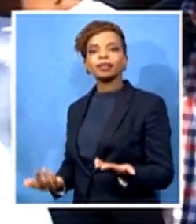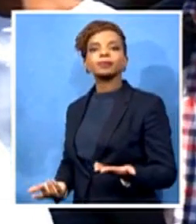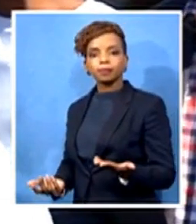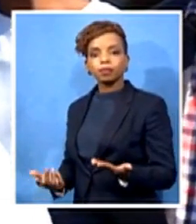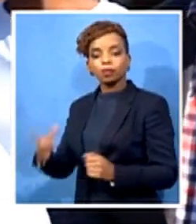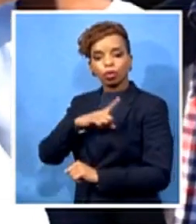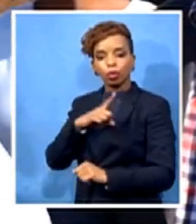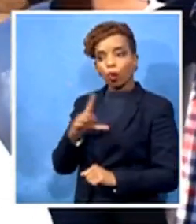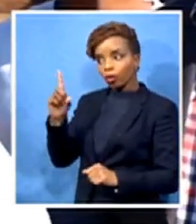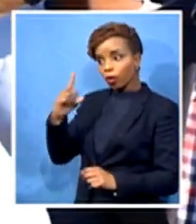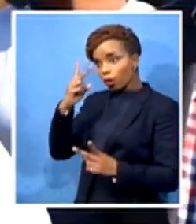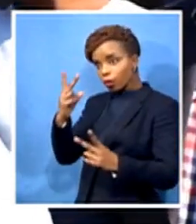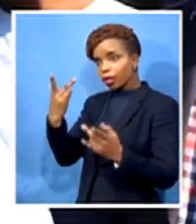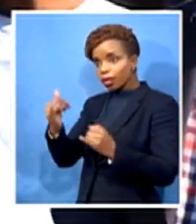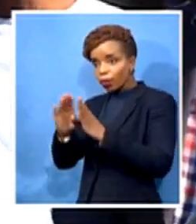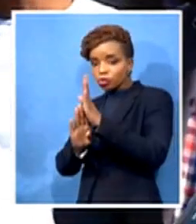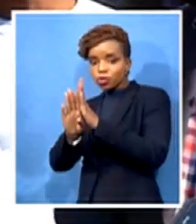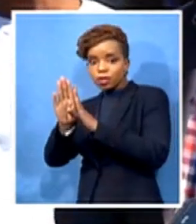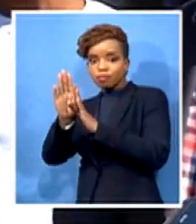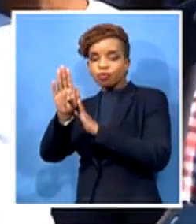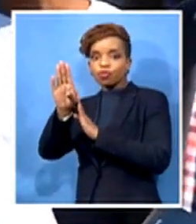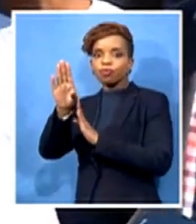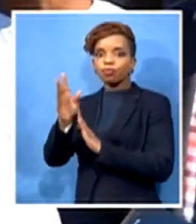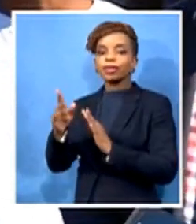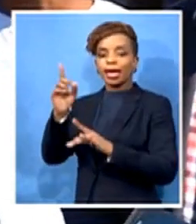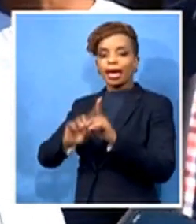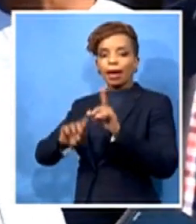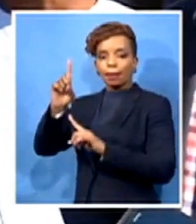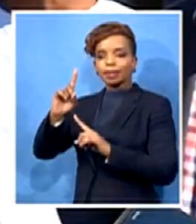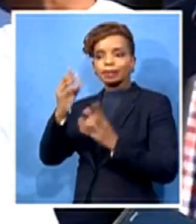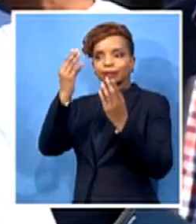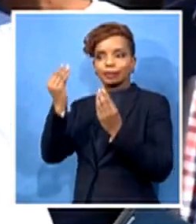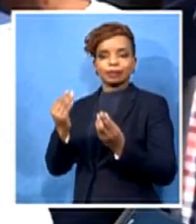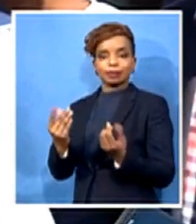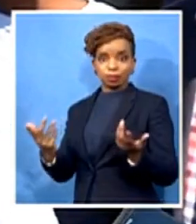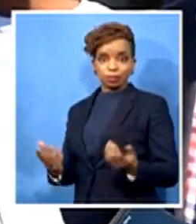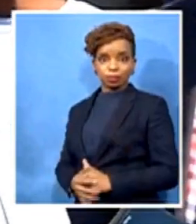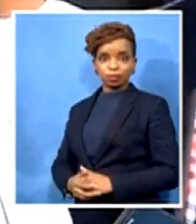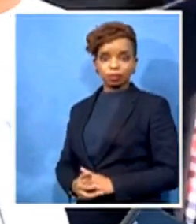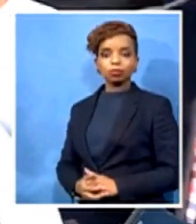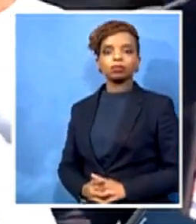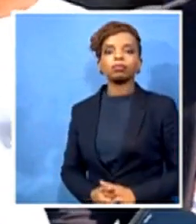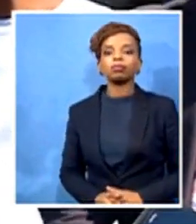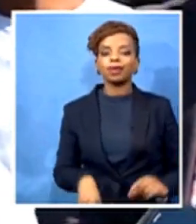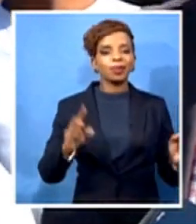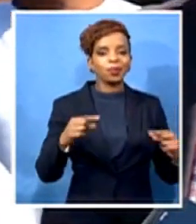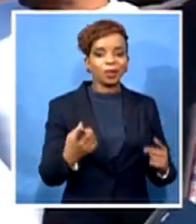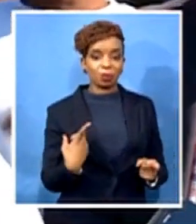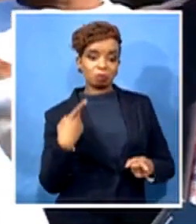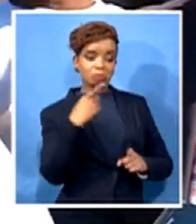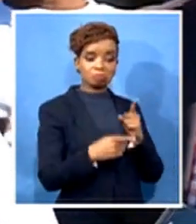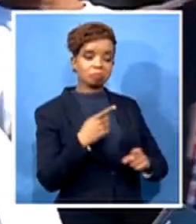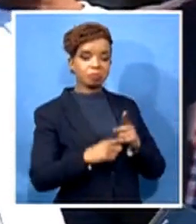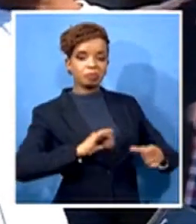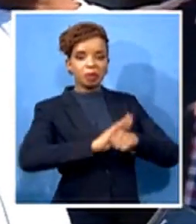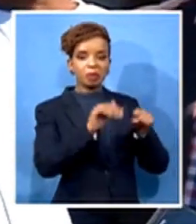the pass rate that you also have. It's just that we can't blame Corona. Nobody came with it. It found us. But we have to do the